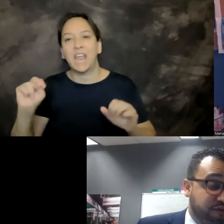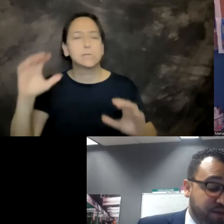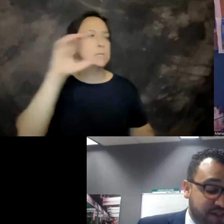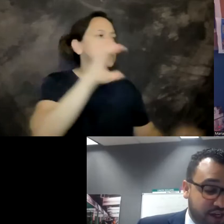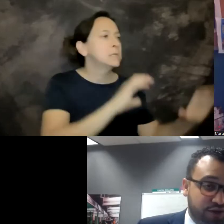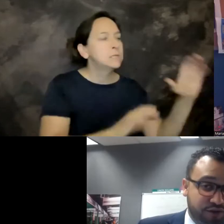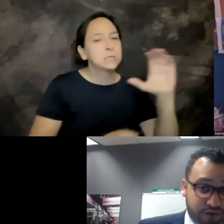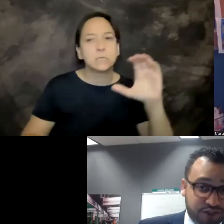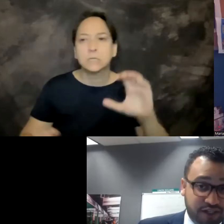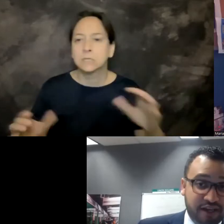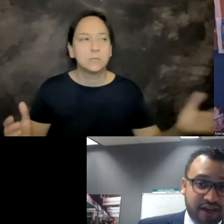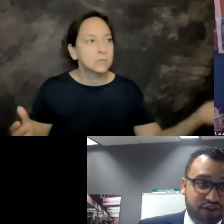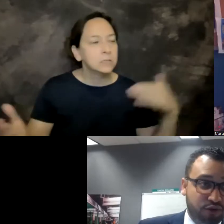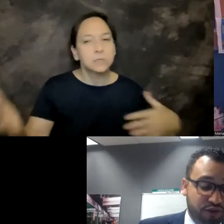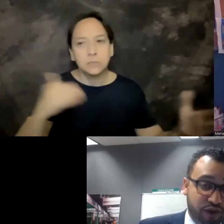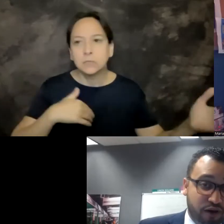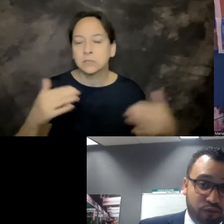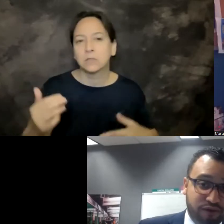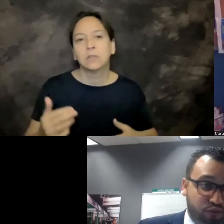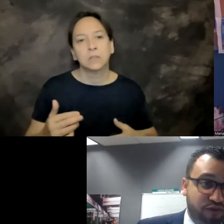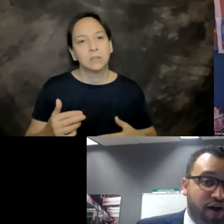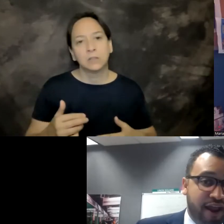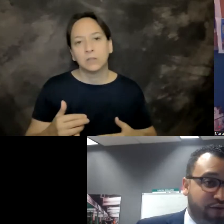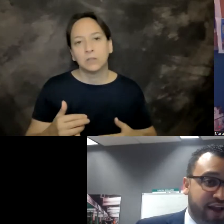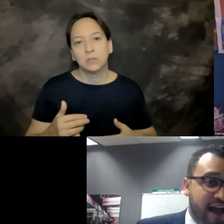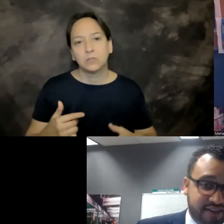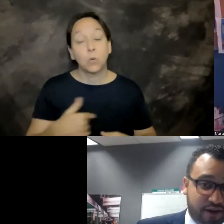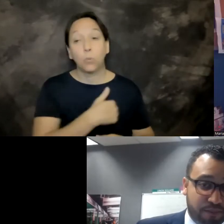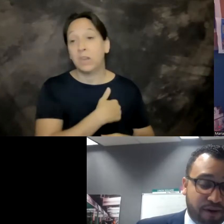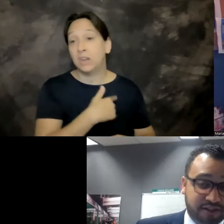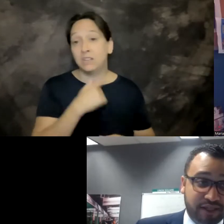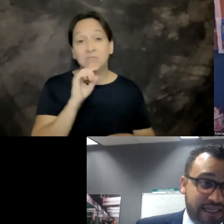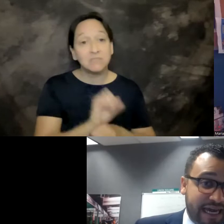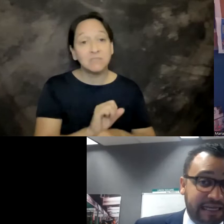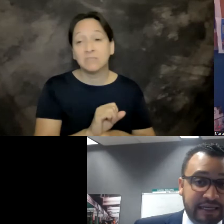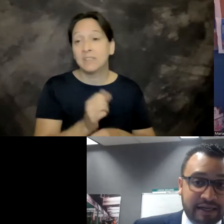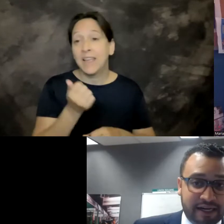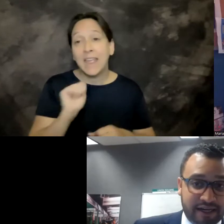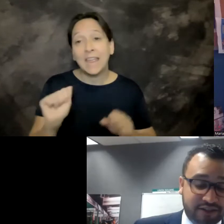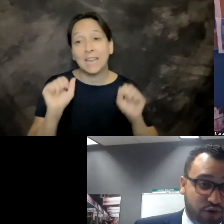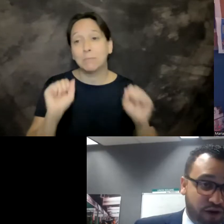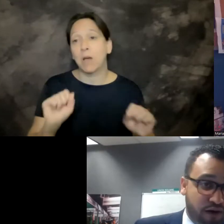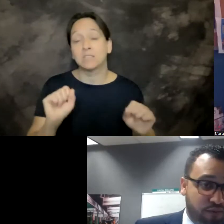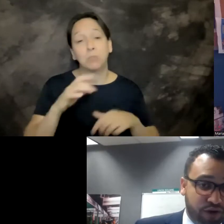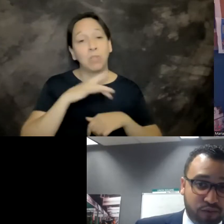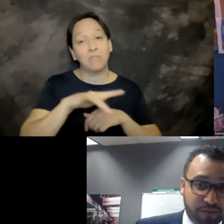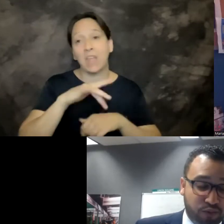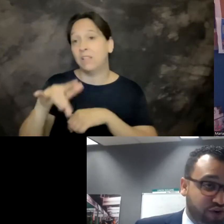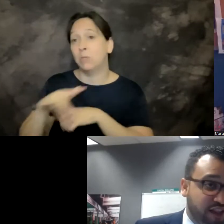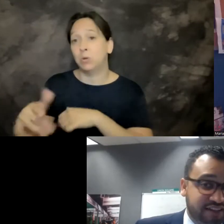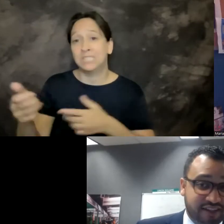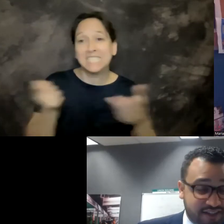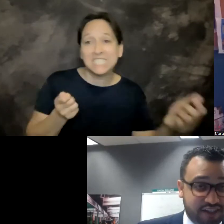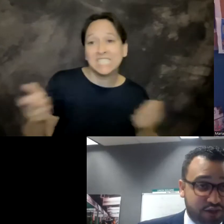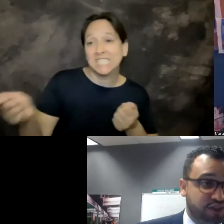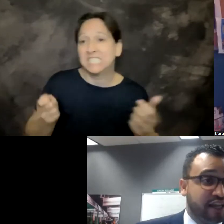for this particular diversion. And so we've gotten every asset that we possibly could get. And so we are, you know, we